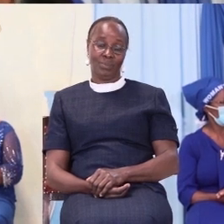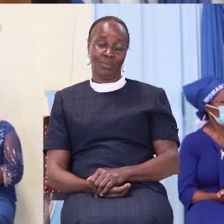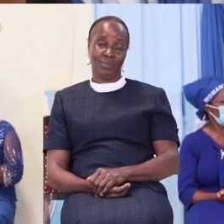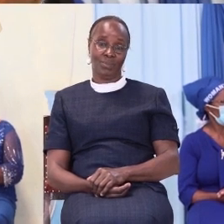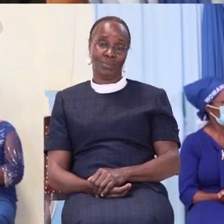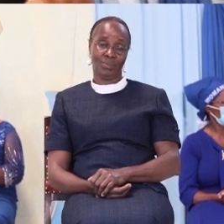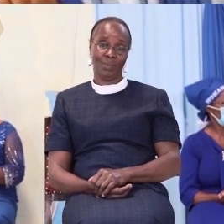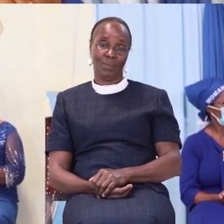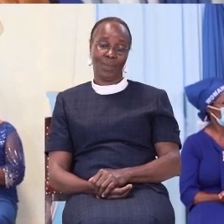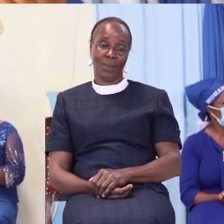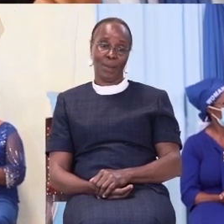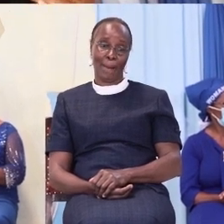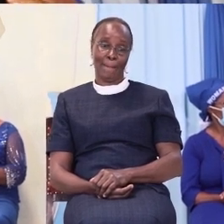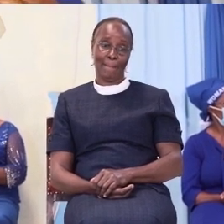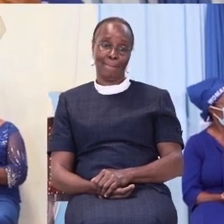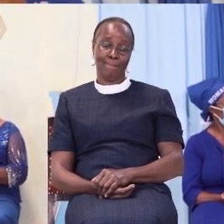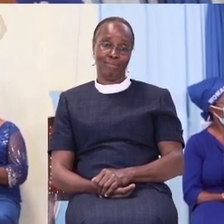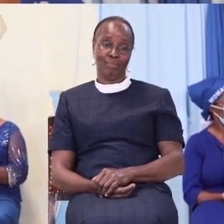You know, God was very clear to this